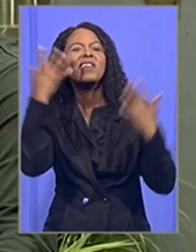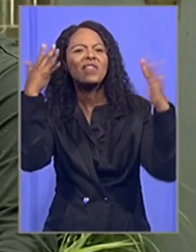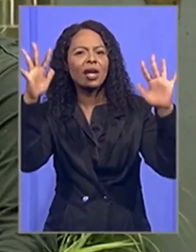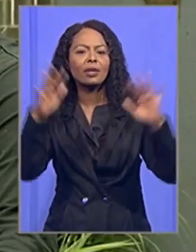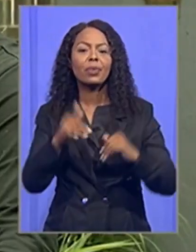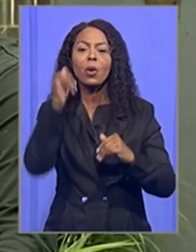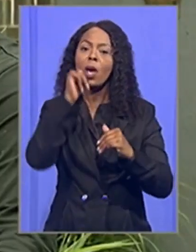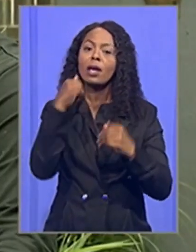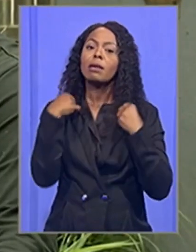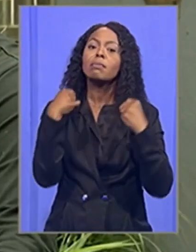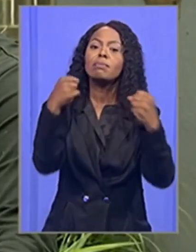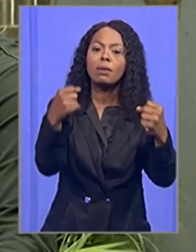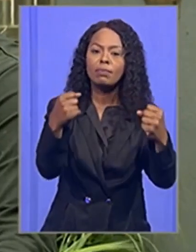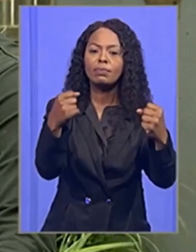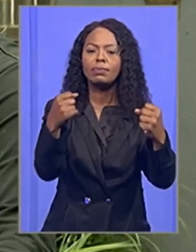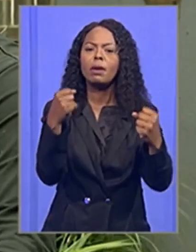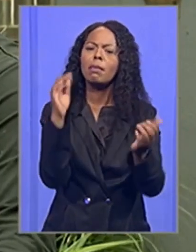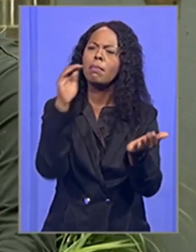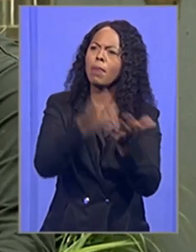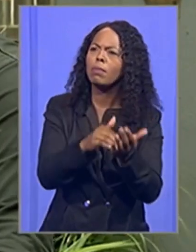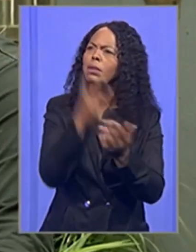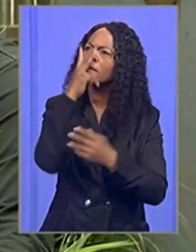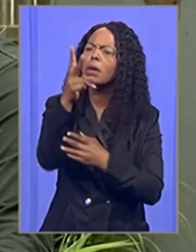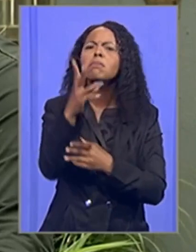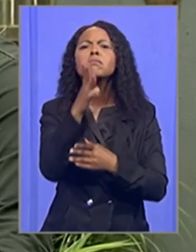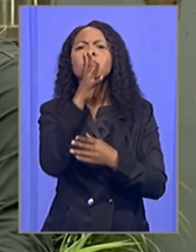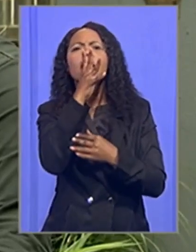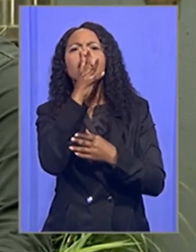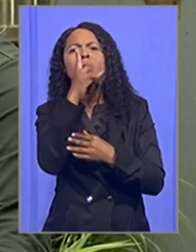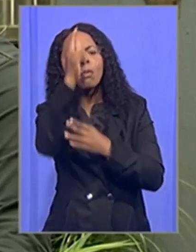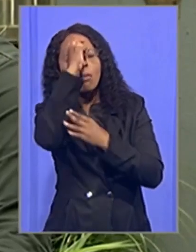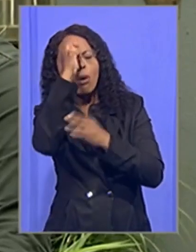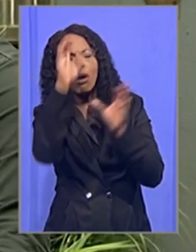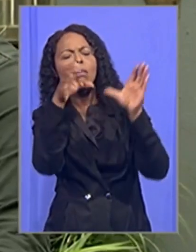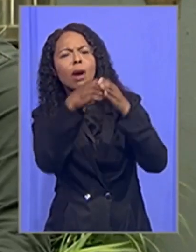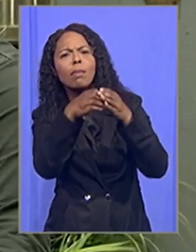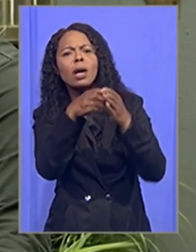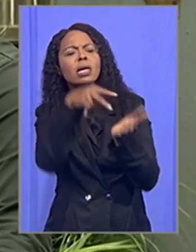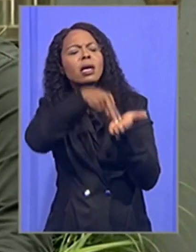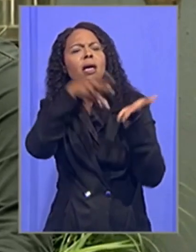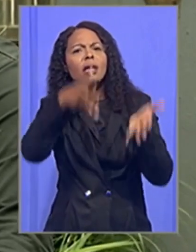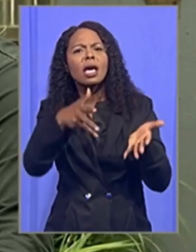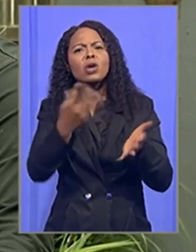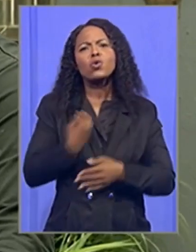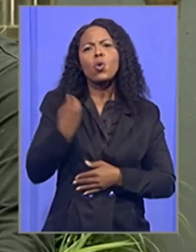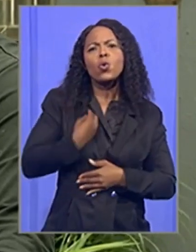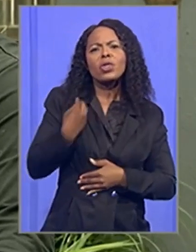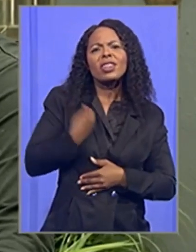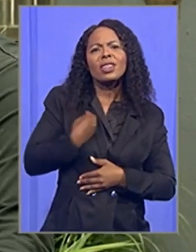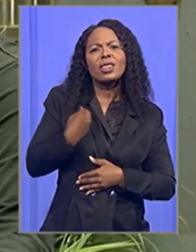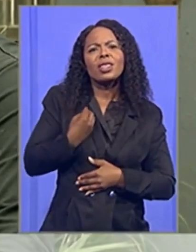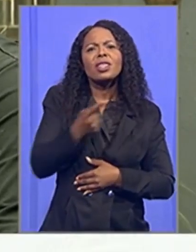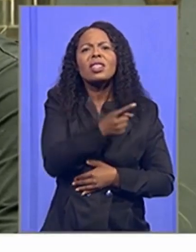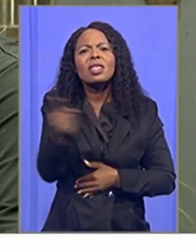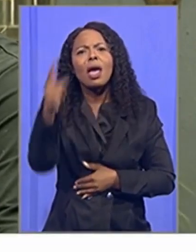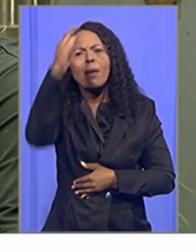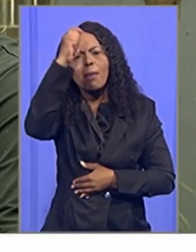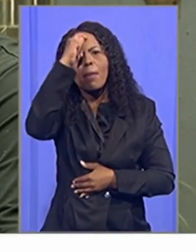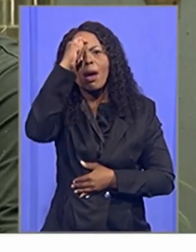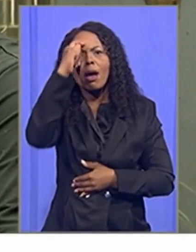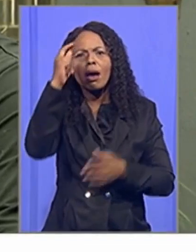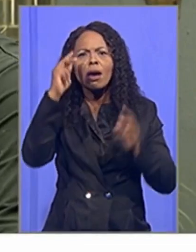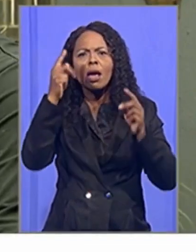I got there were a lot of gentlemen there, farmers, standing there. I looked down and I saw a lot of youngsters laying